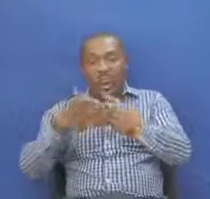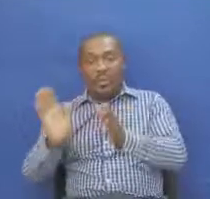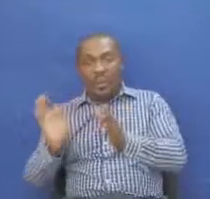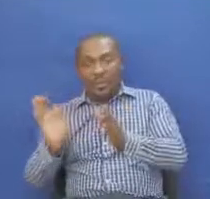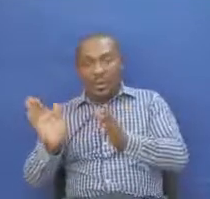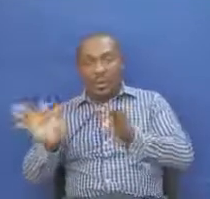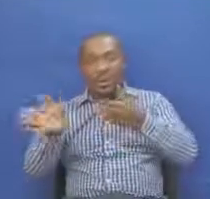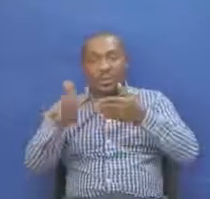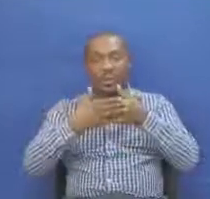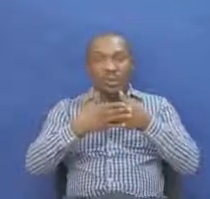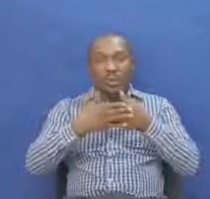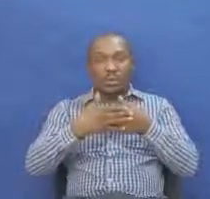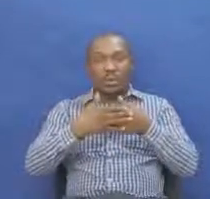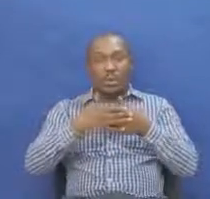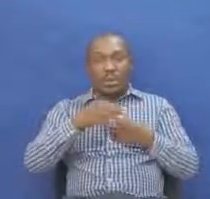stomata.